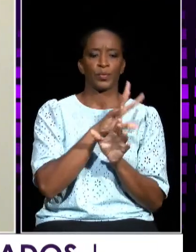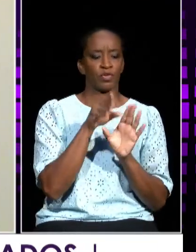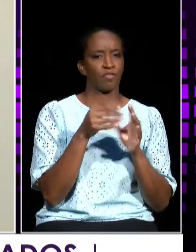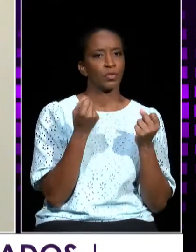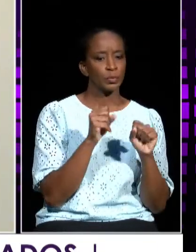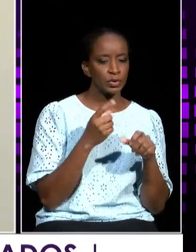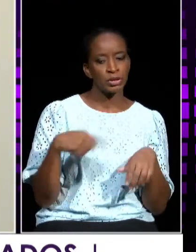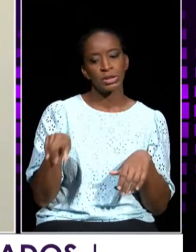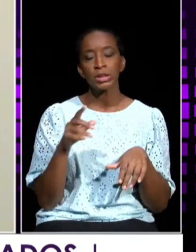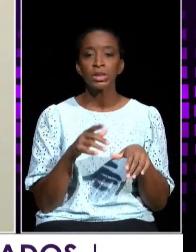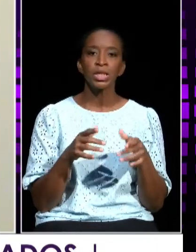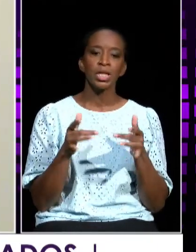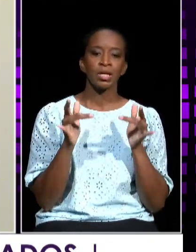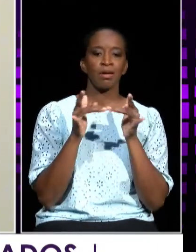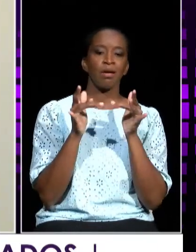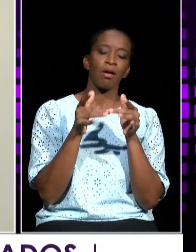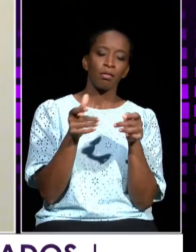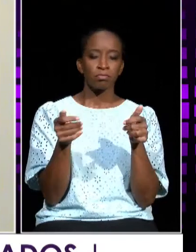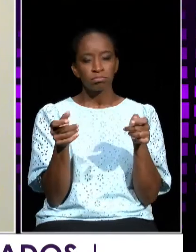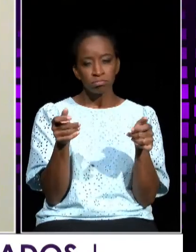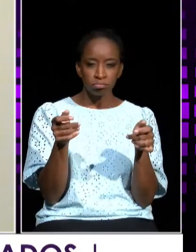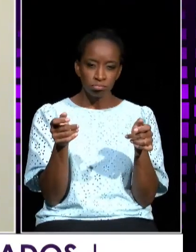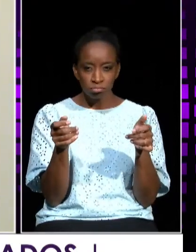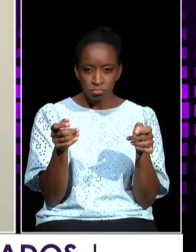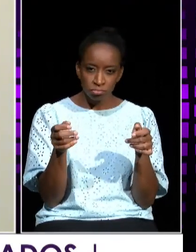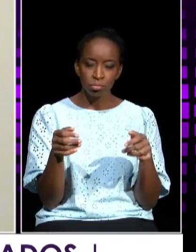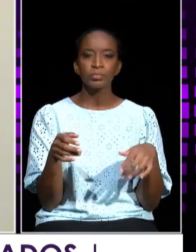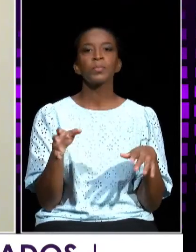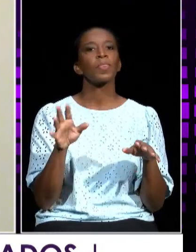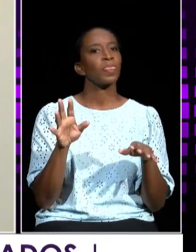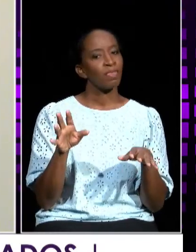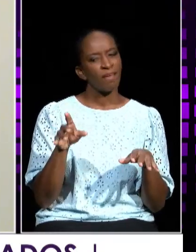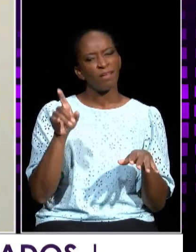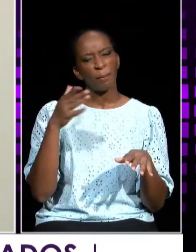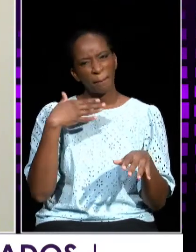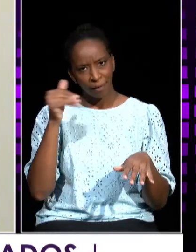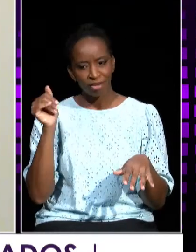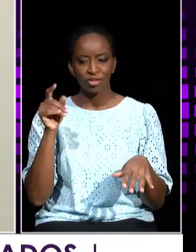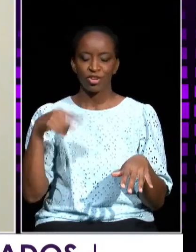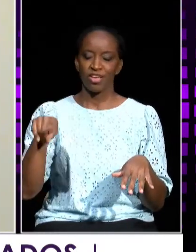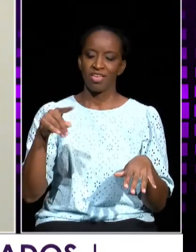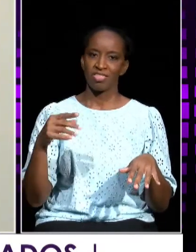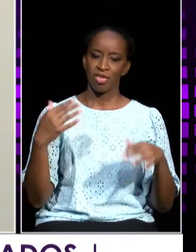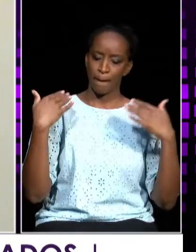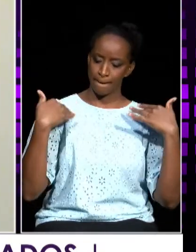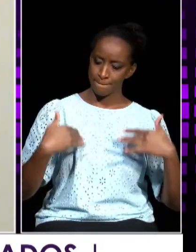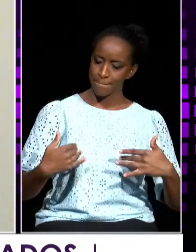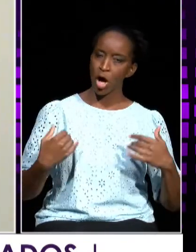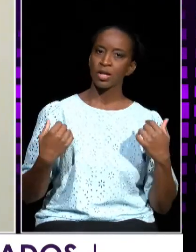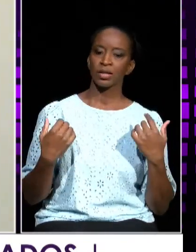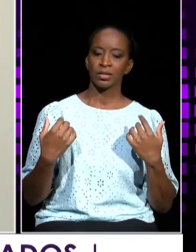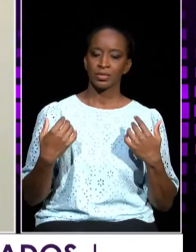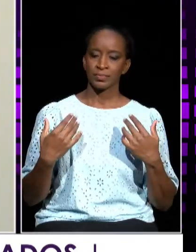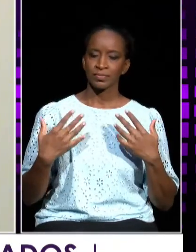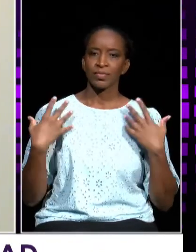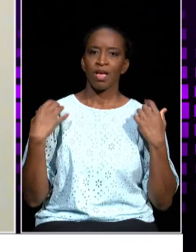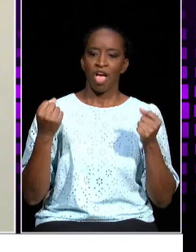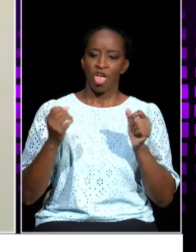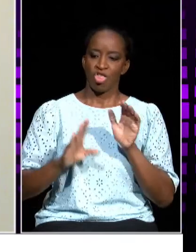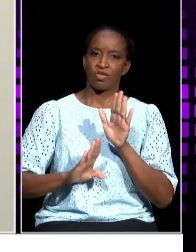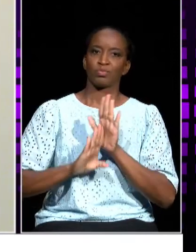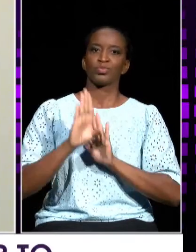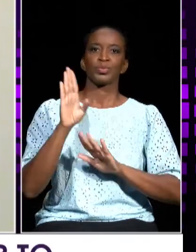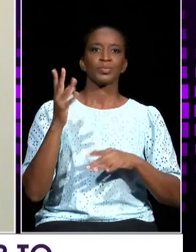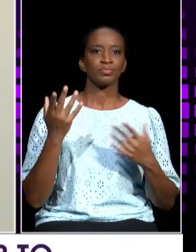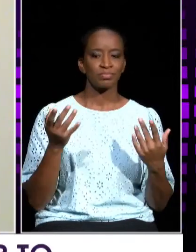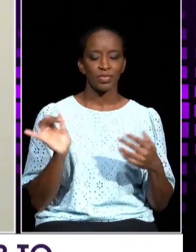environment and get them in activities that can promote their physical health and indeed invariably their mental health. Thank you. Sports